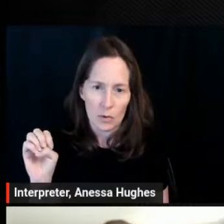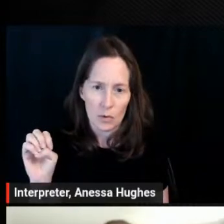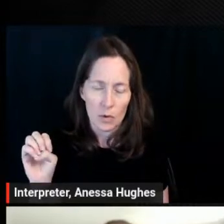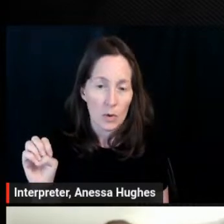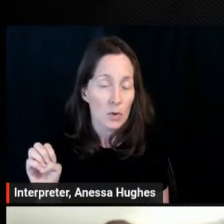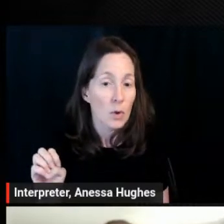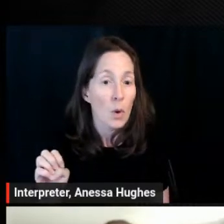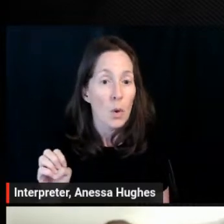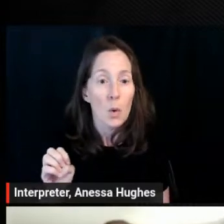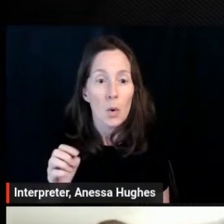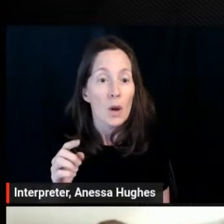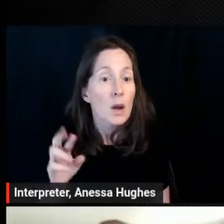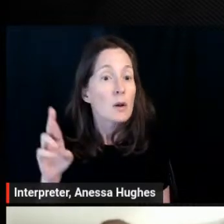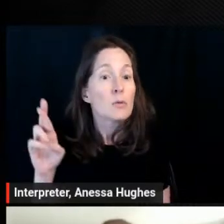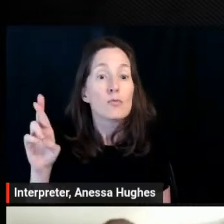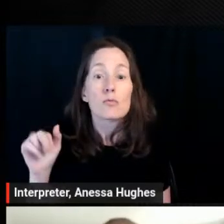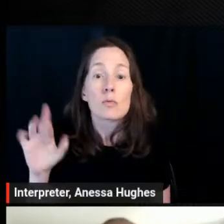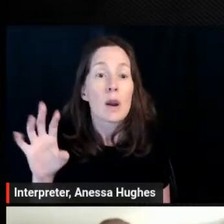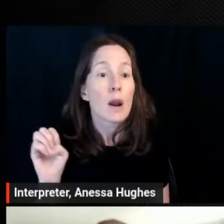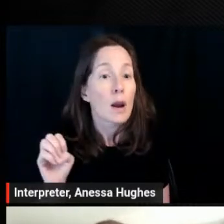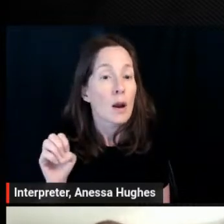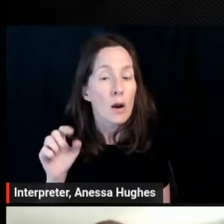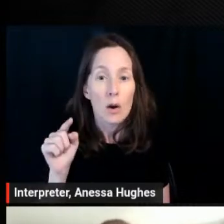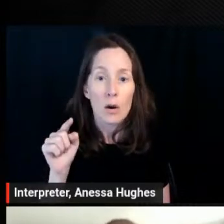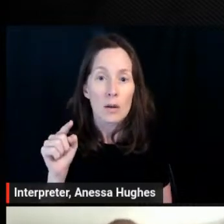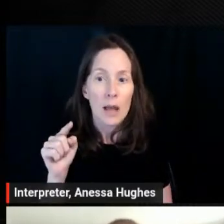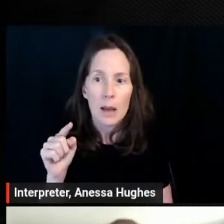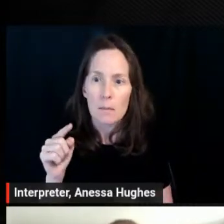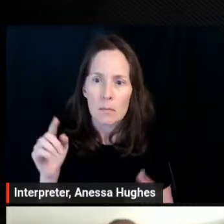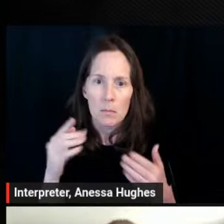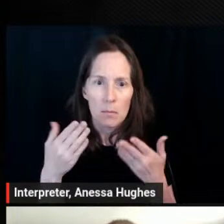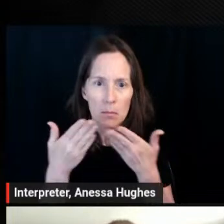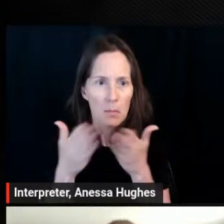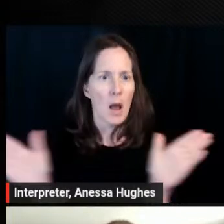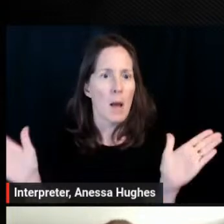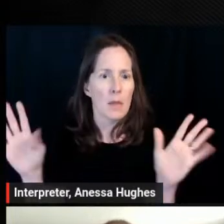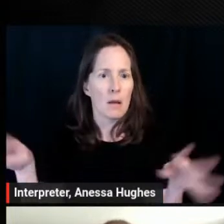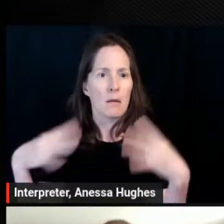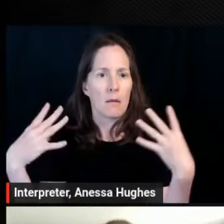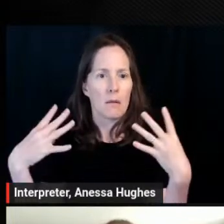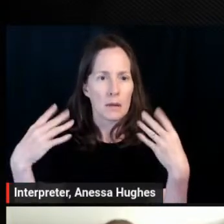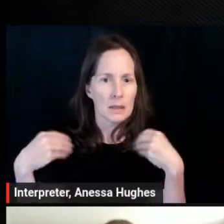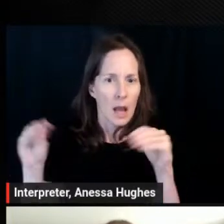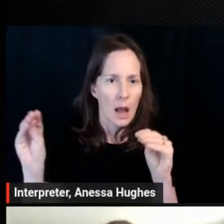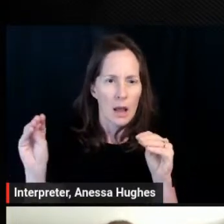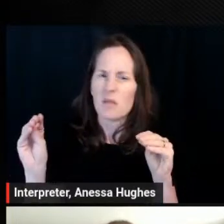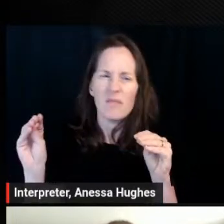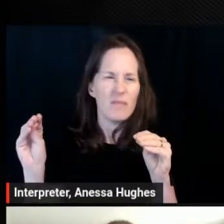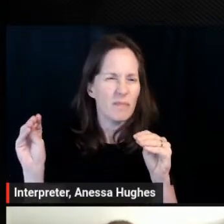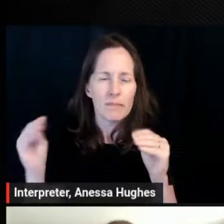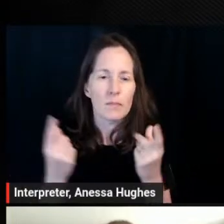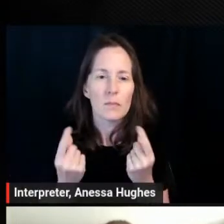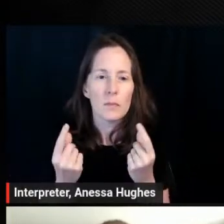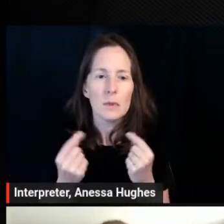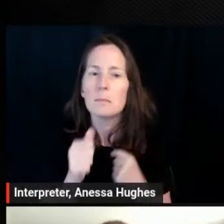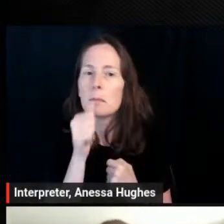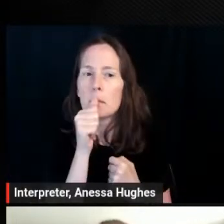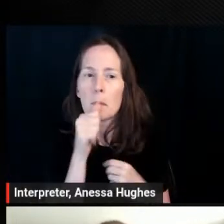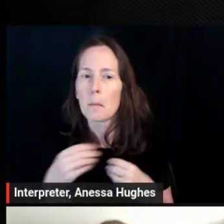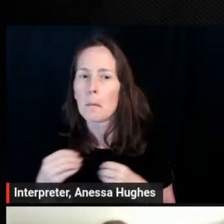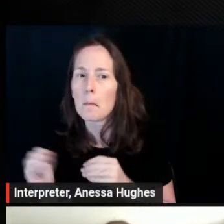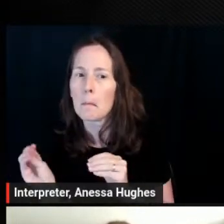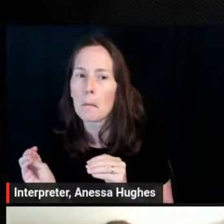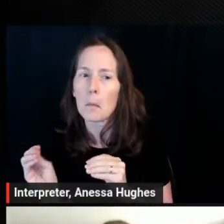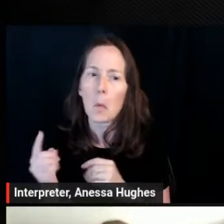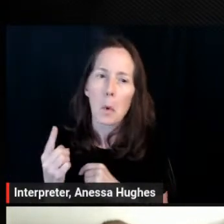block. They were vastly more likely to be sold off in 1s and 2s along the way, in